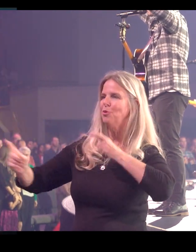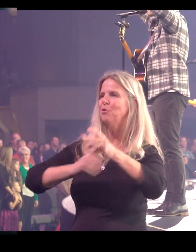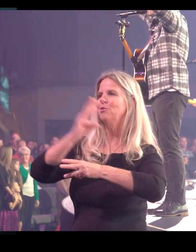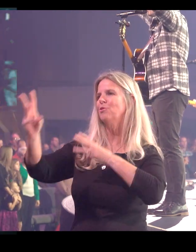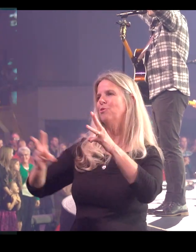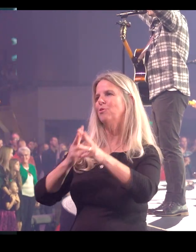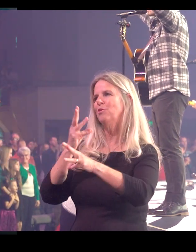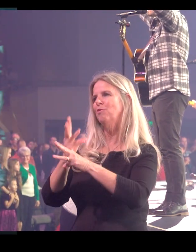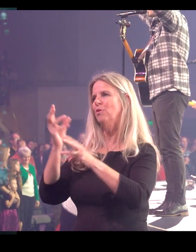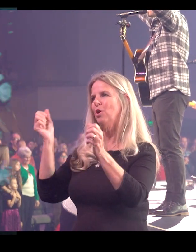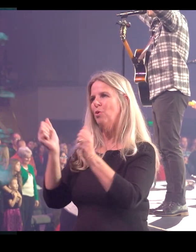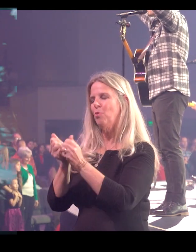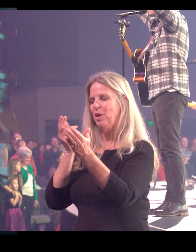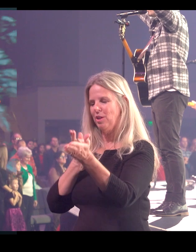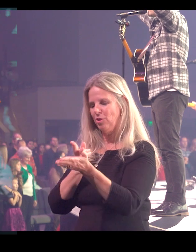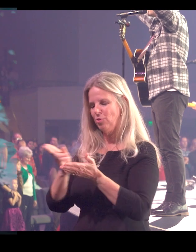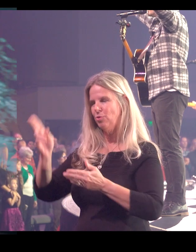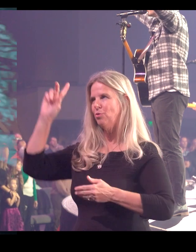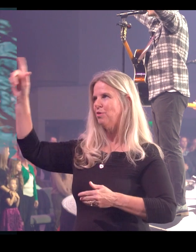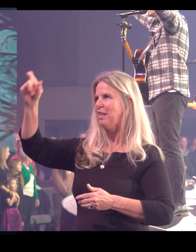and makes the